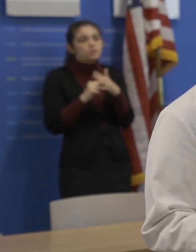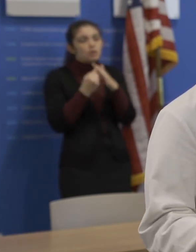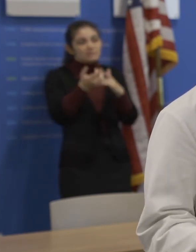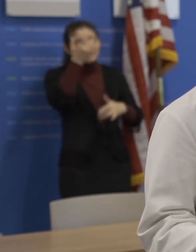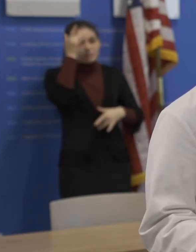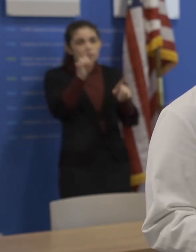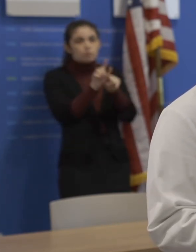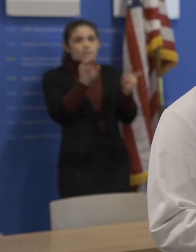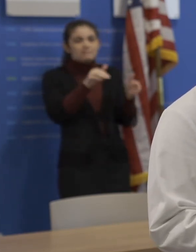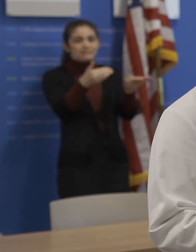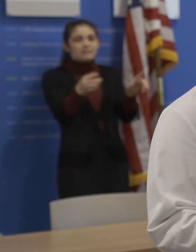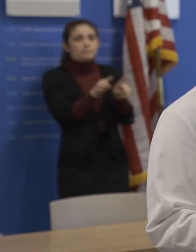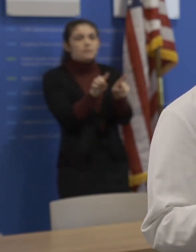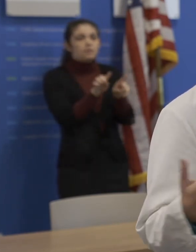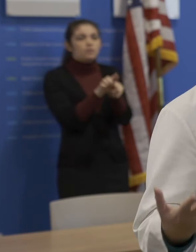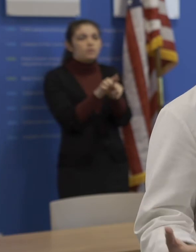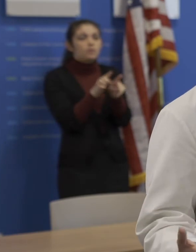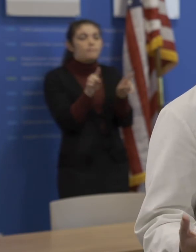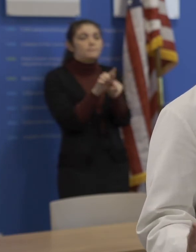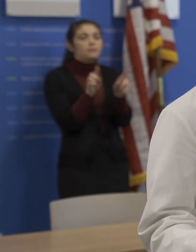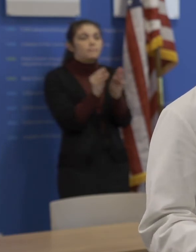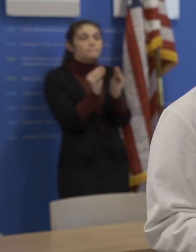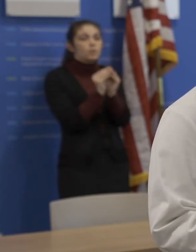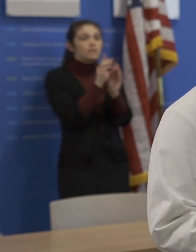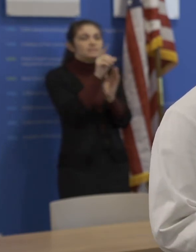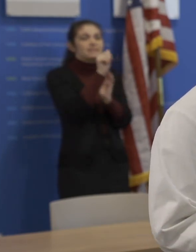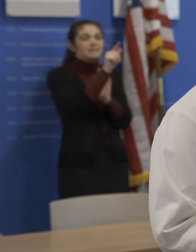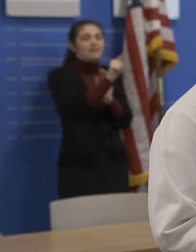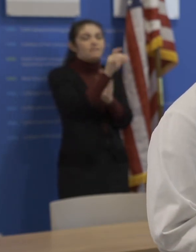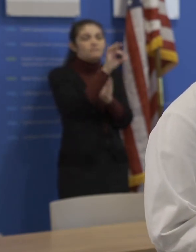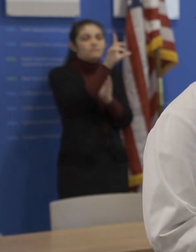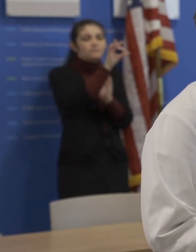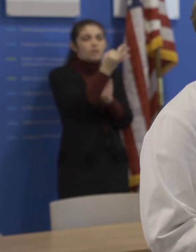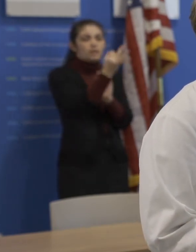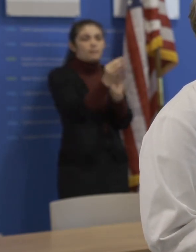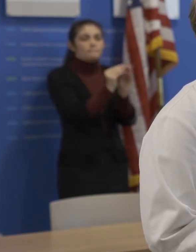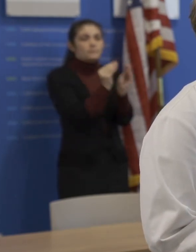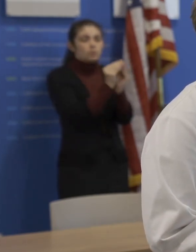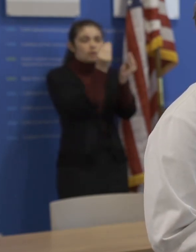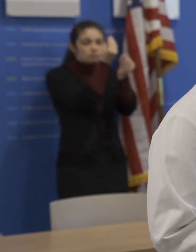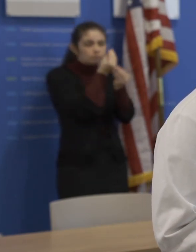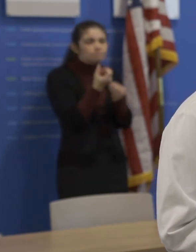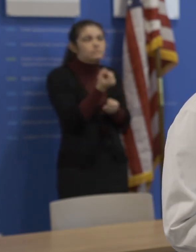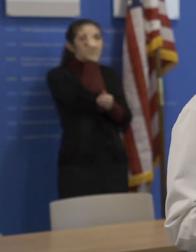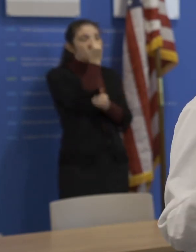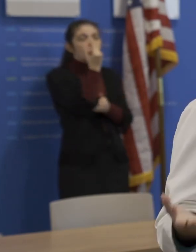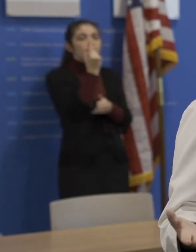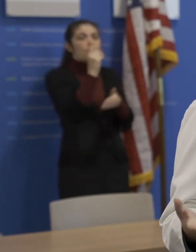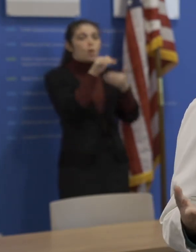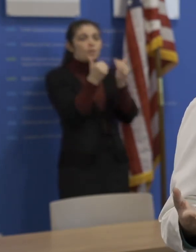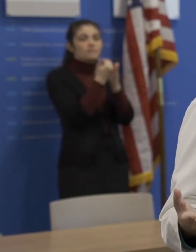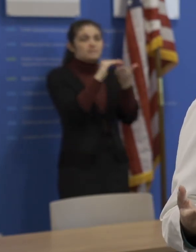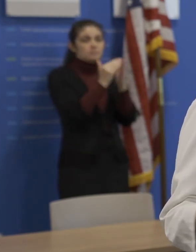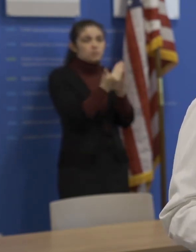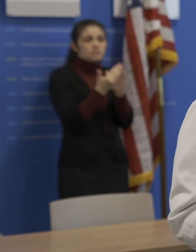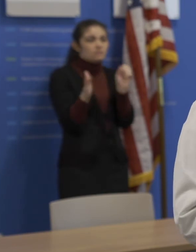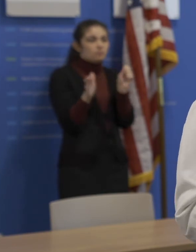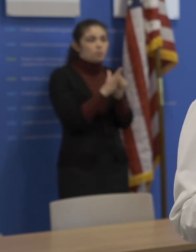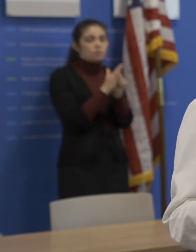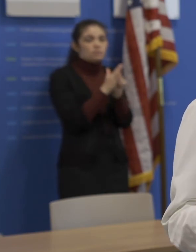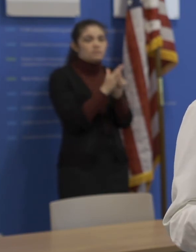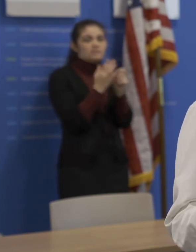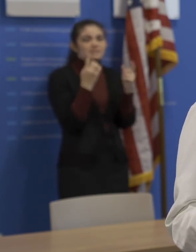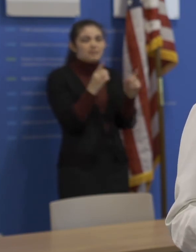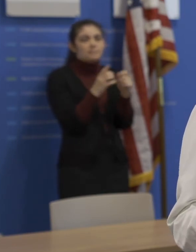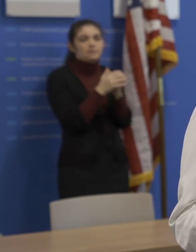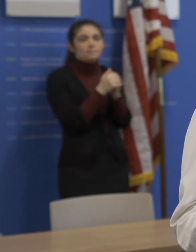as well as deaths. But then I'm going to give you more robust data on Fridays that gives you a better sense for what the community scope